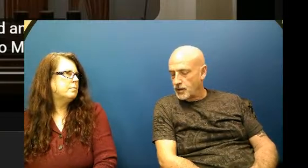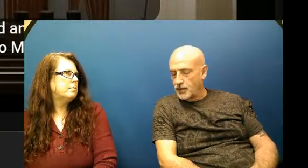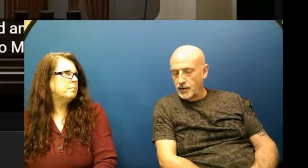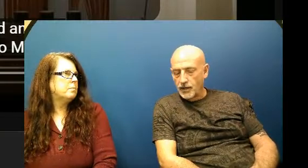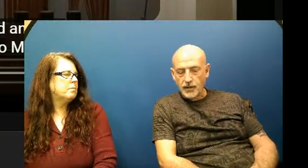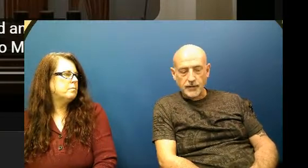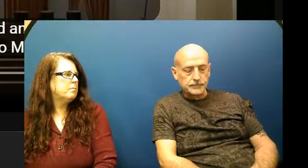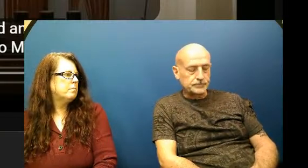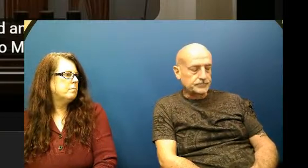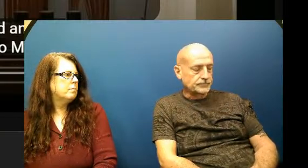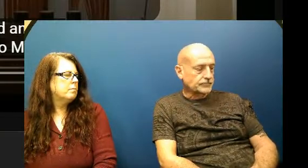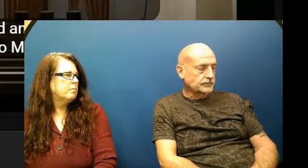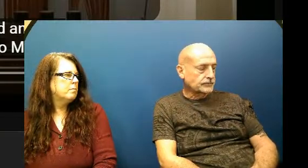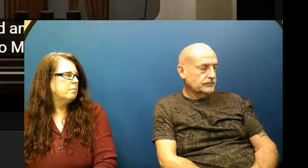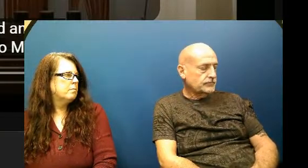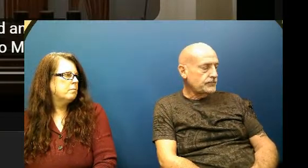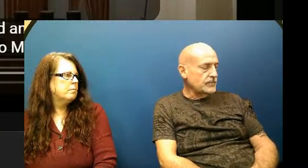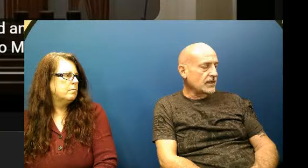The